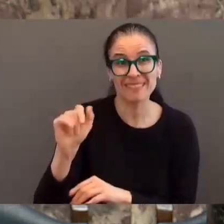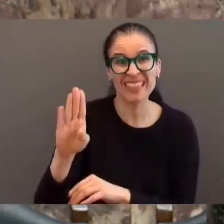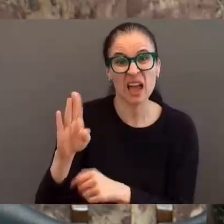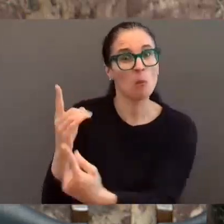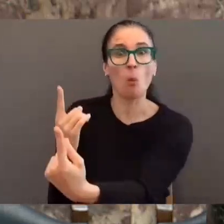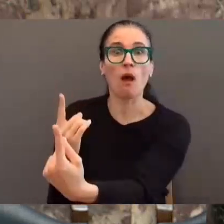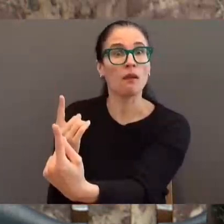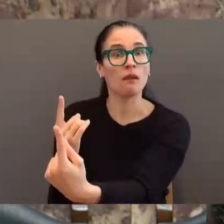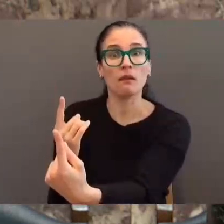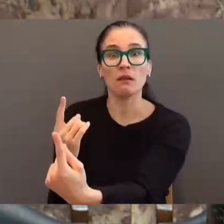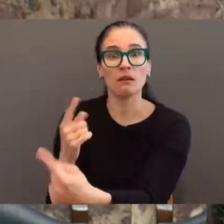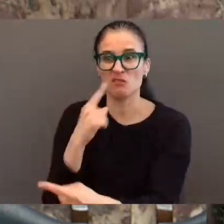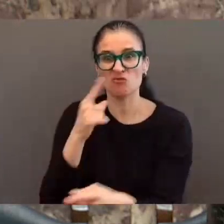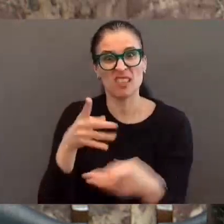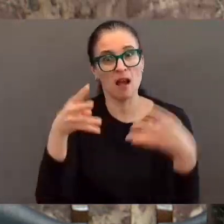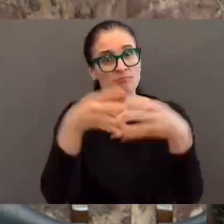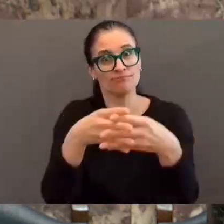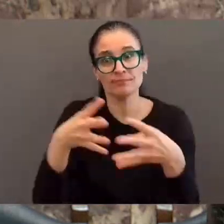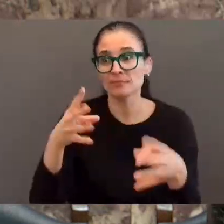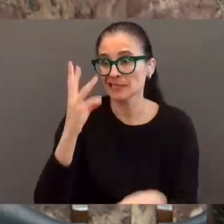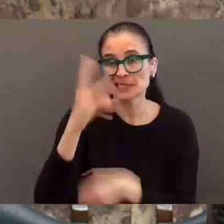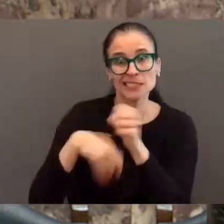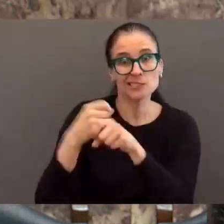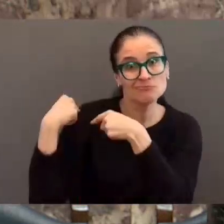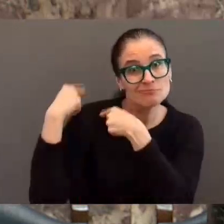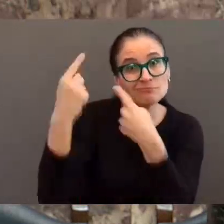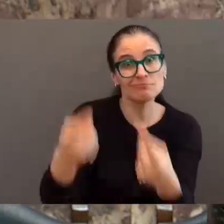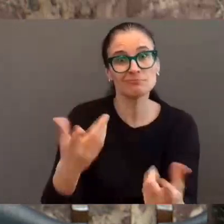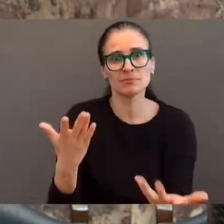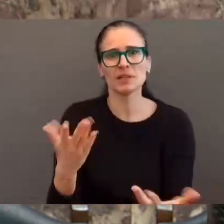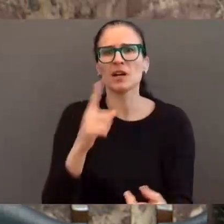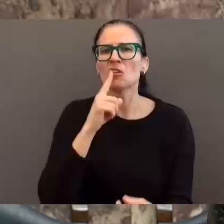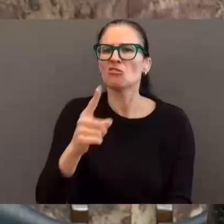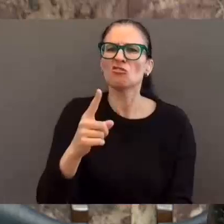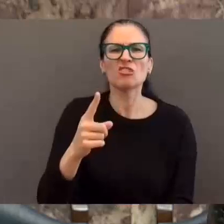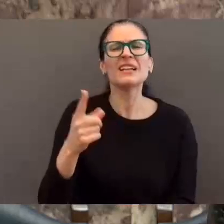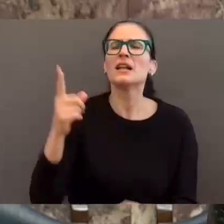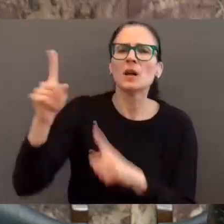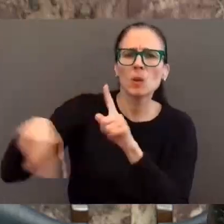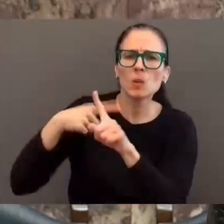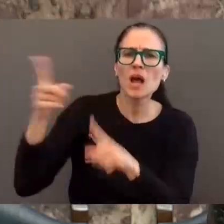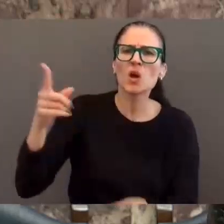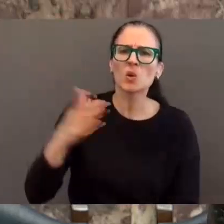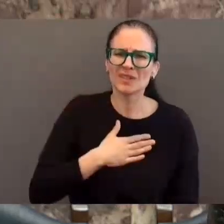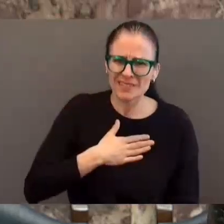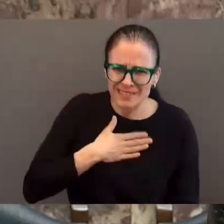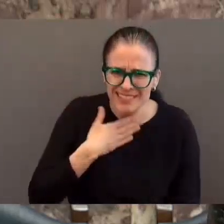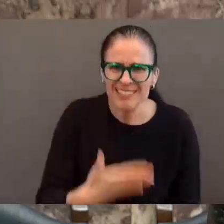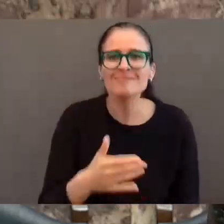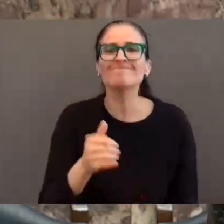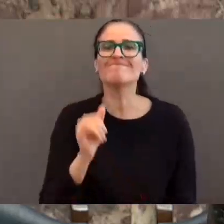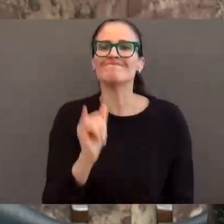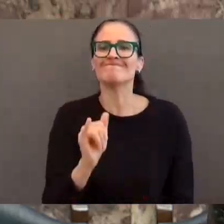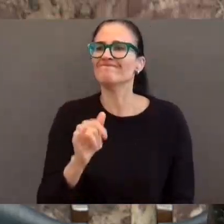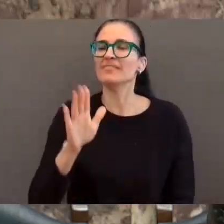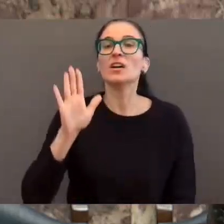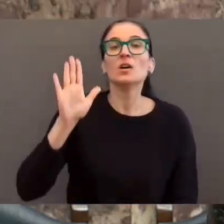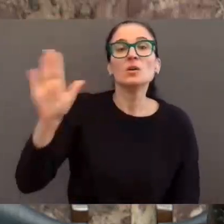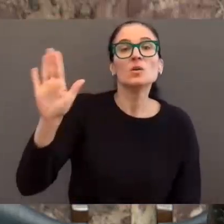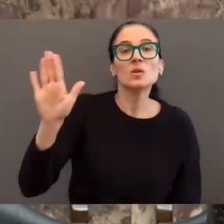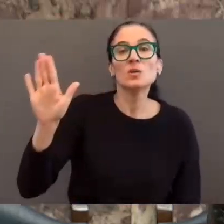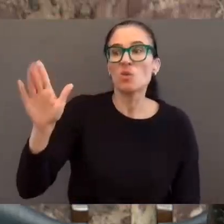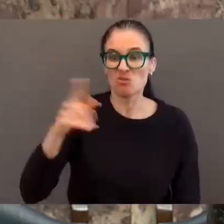inaction, or will he finally admit that the explosion in drug production is also a provincial security threat?